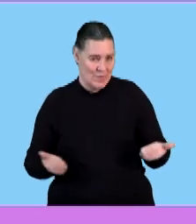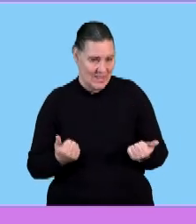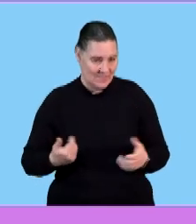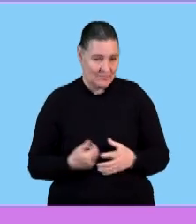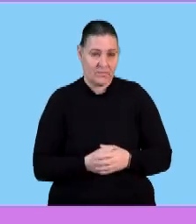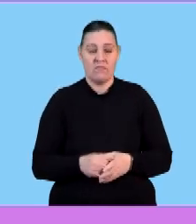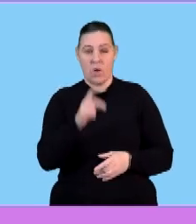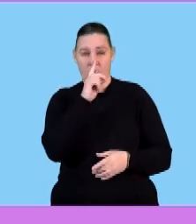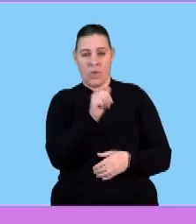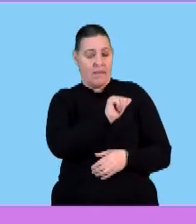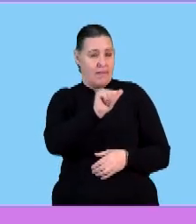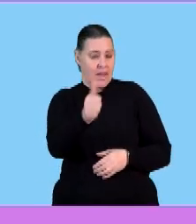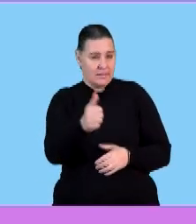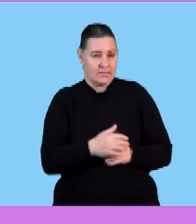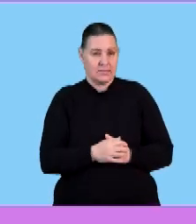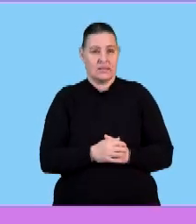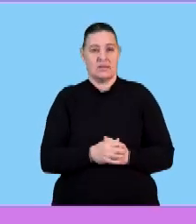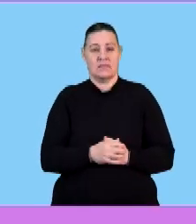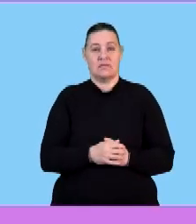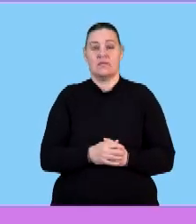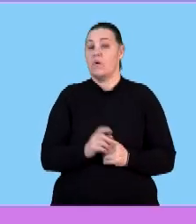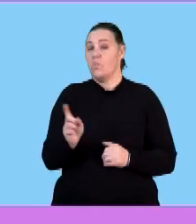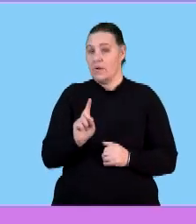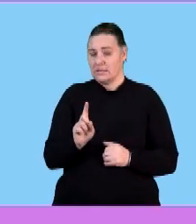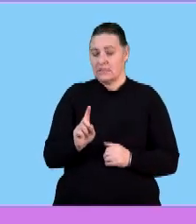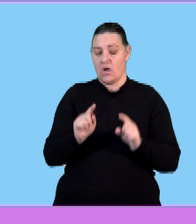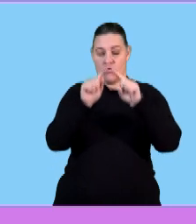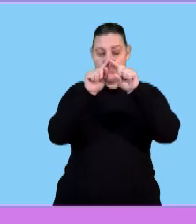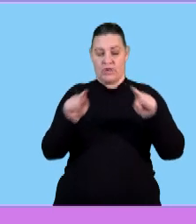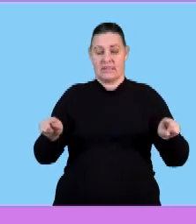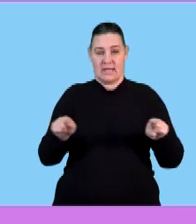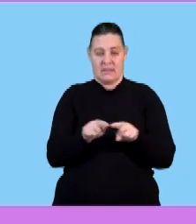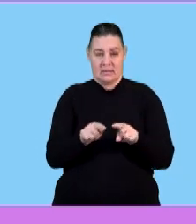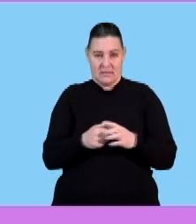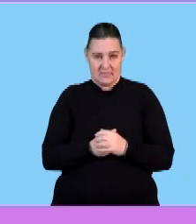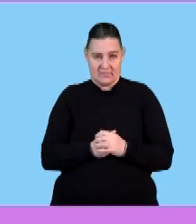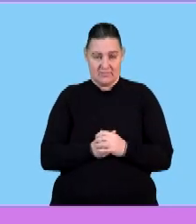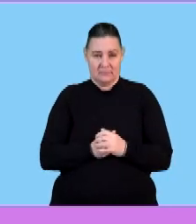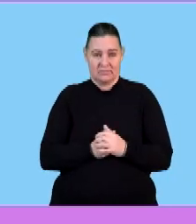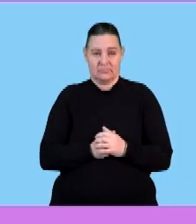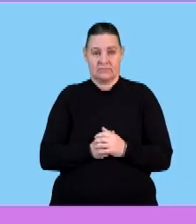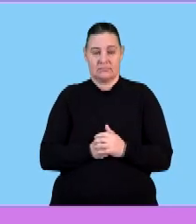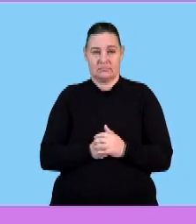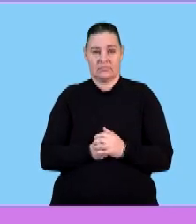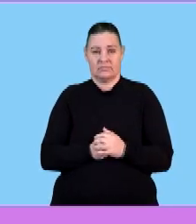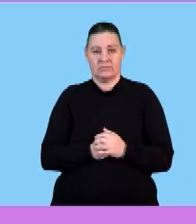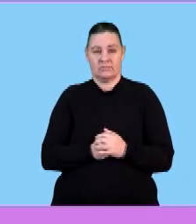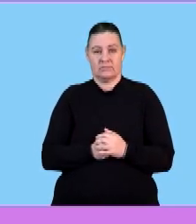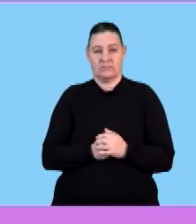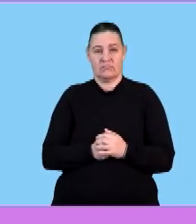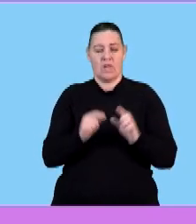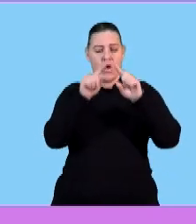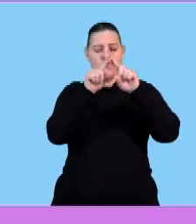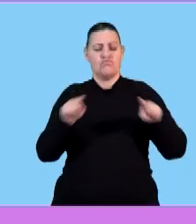well. So if I look at the next topic, the next one we're dealing with is rectangles. That one. All